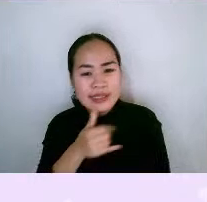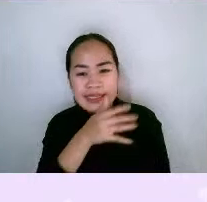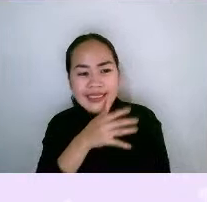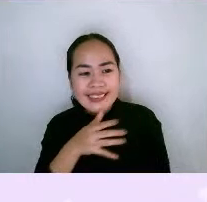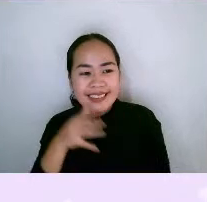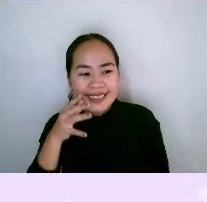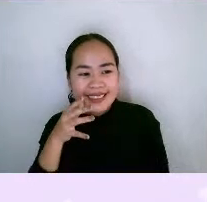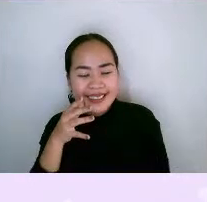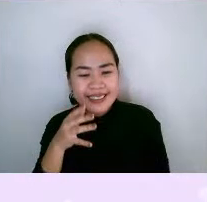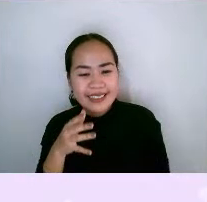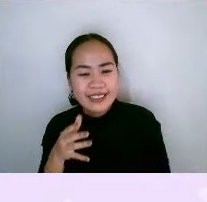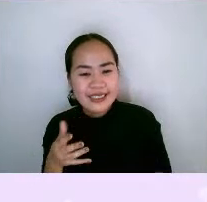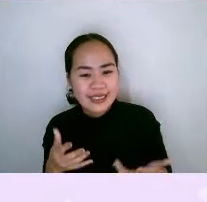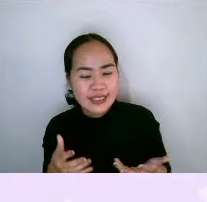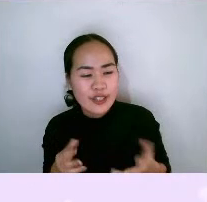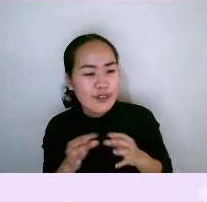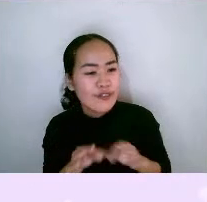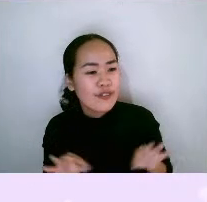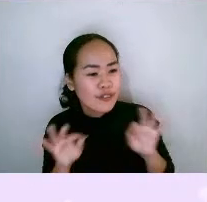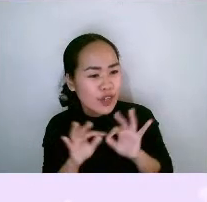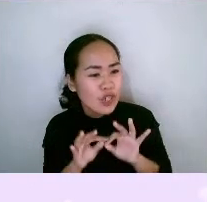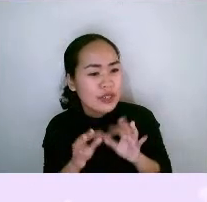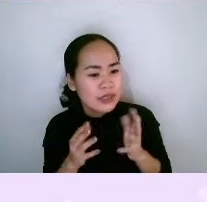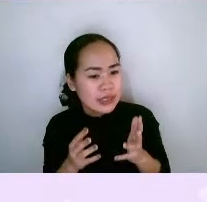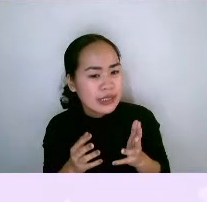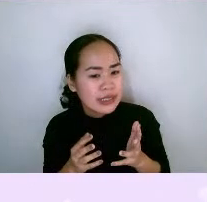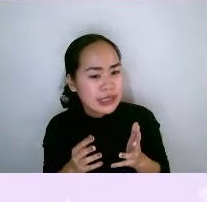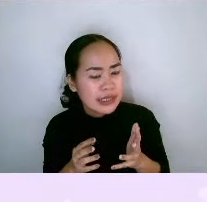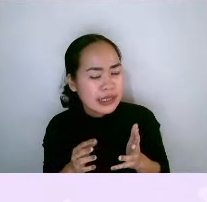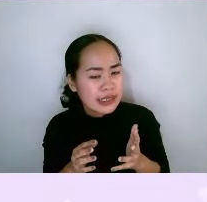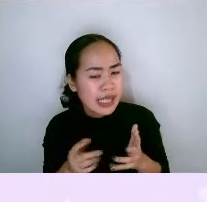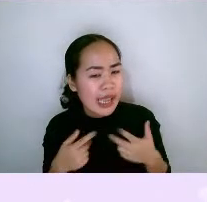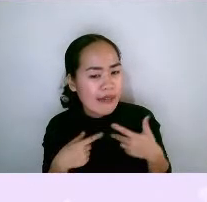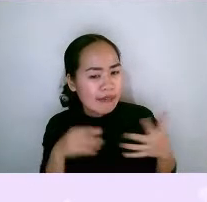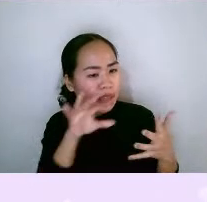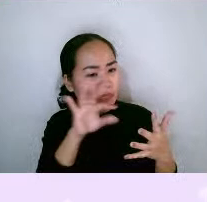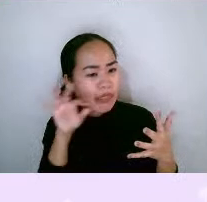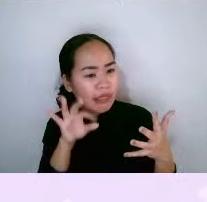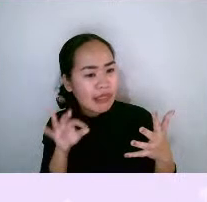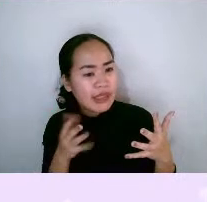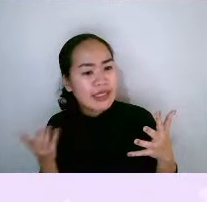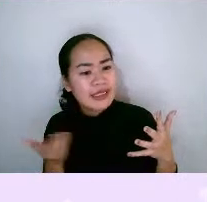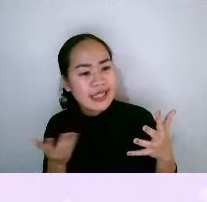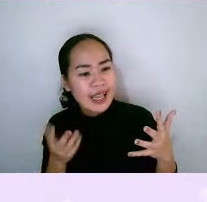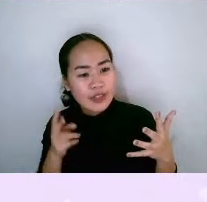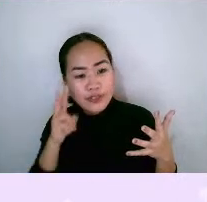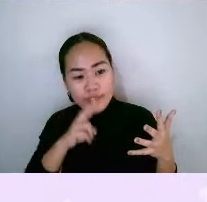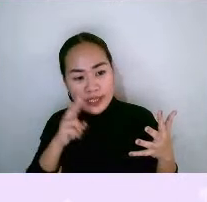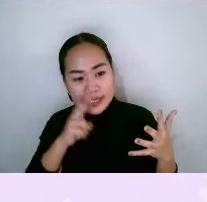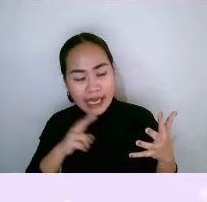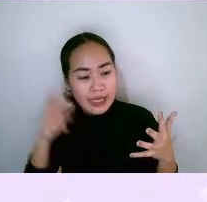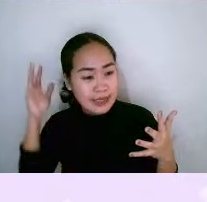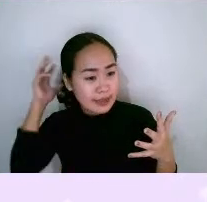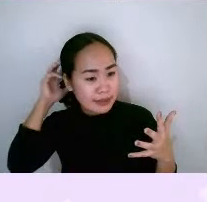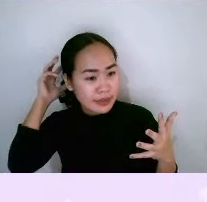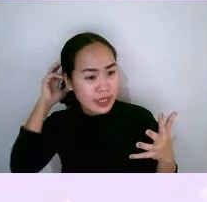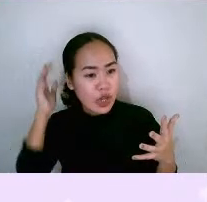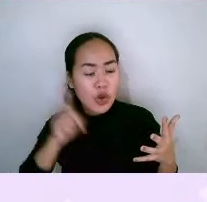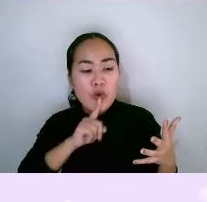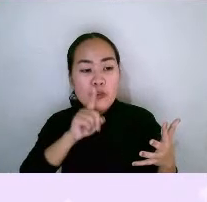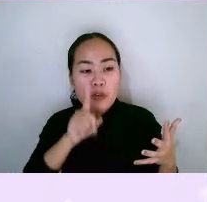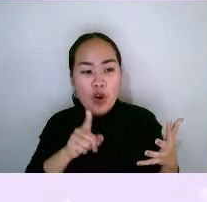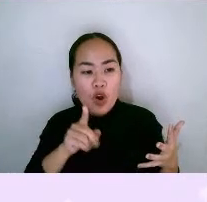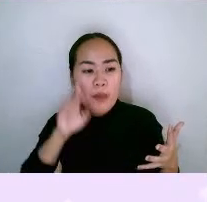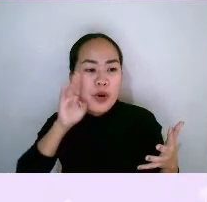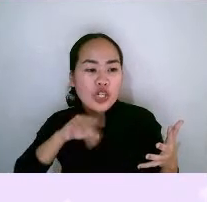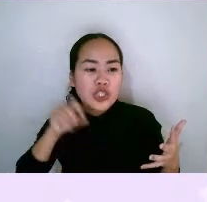Implemented po ito sa mga selected areas in Visayas and Mindanao. So ang ating pong mga kapatid na